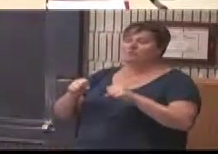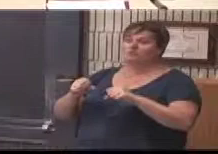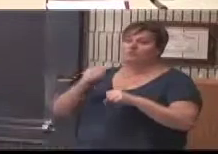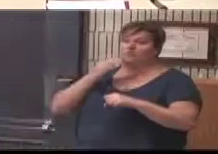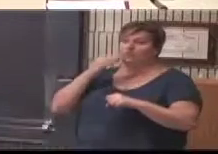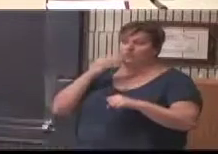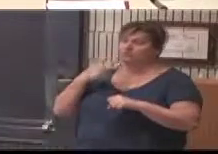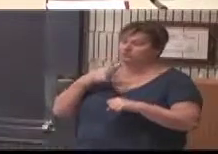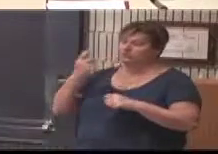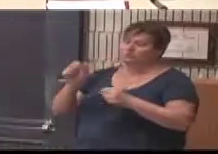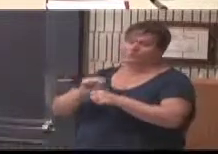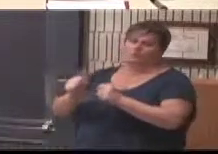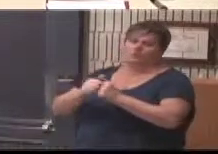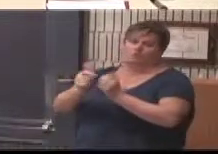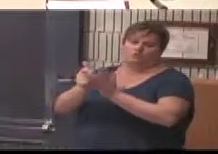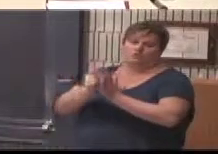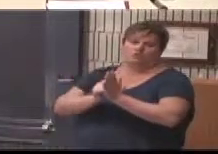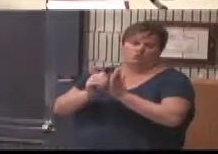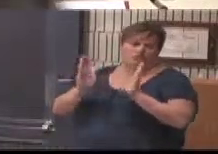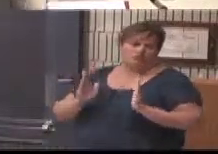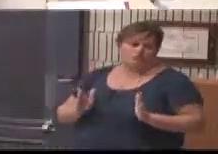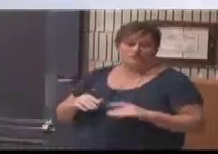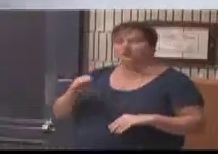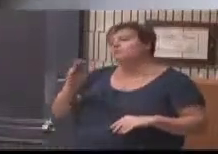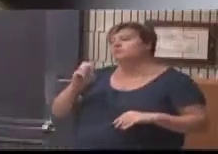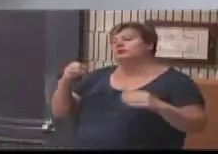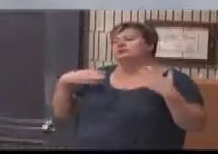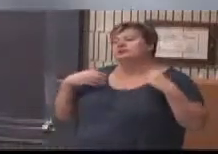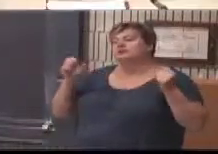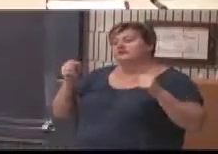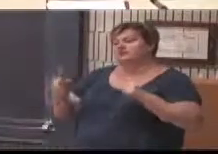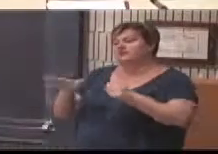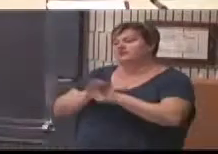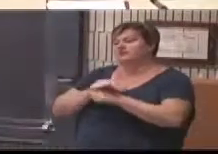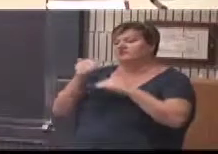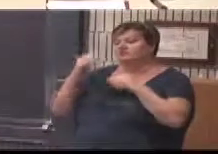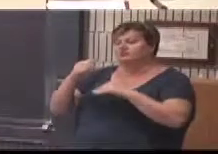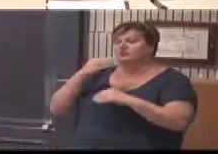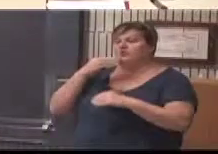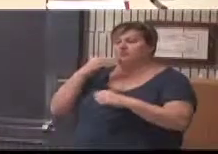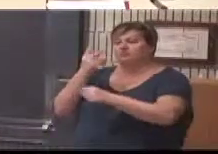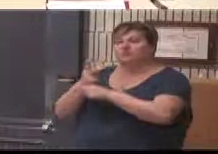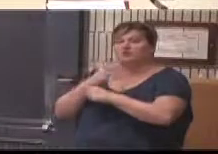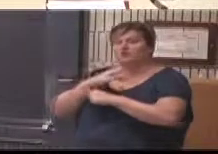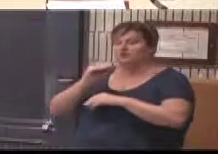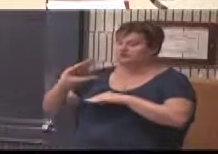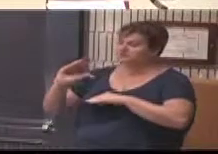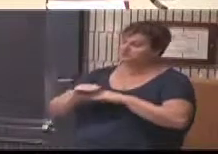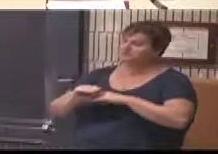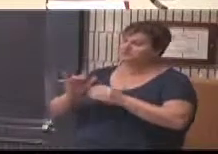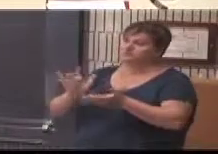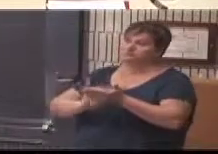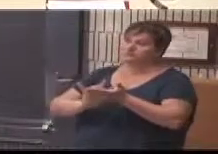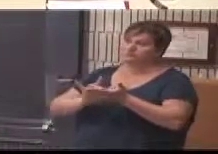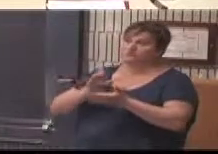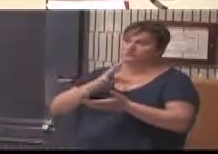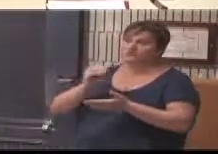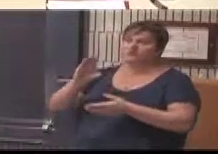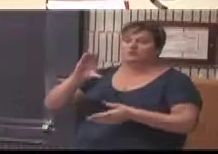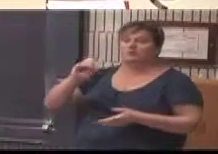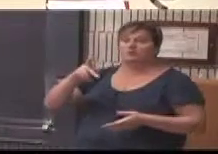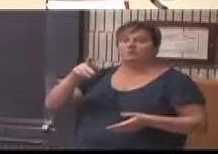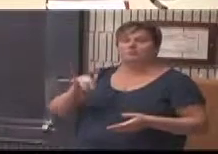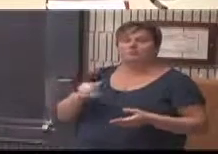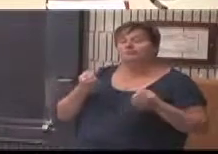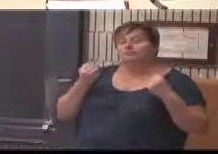lawyer. But there are benefits MassHealth can cover: a limited amount of home care and cheaper prescriptions, and also co-pays.